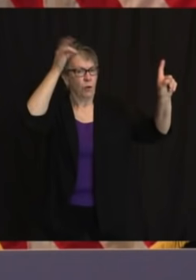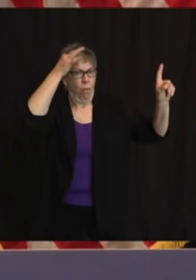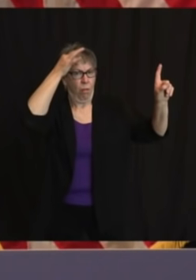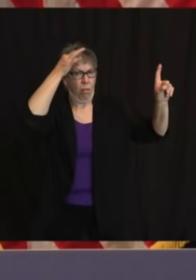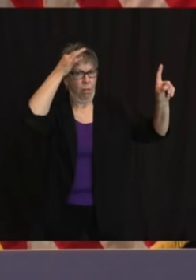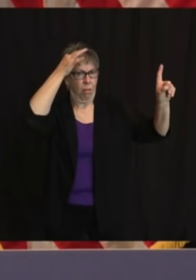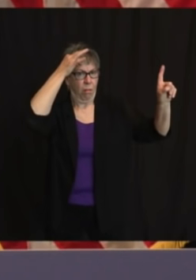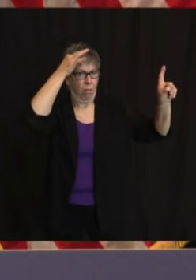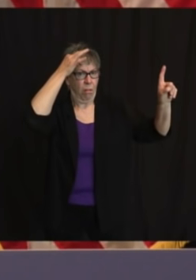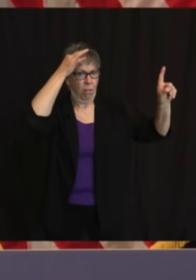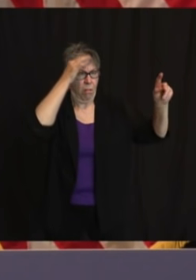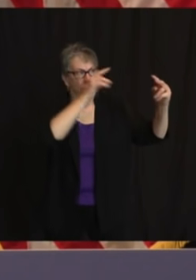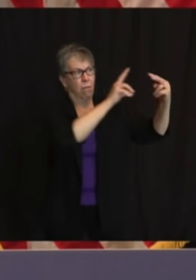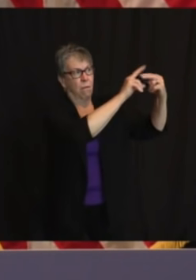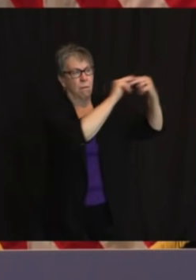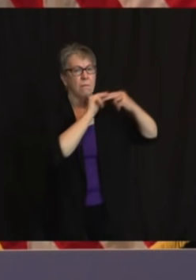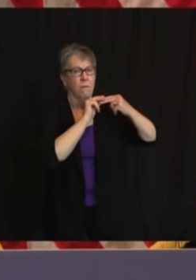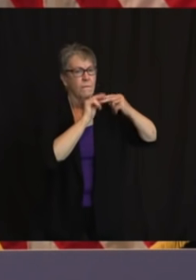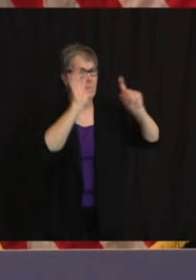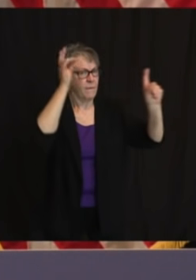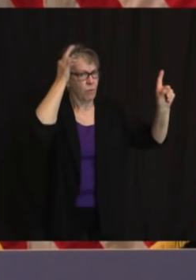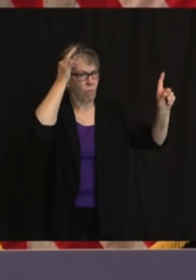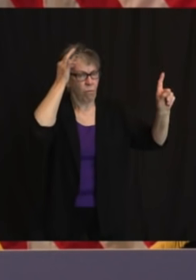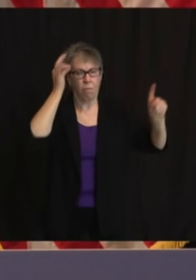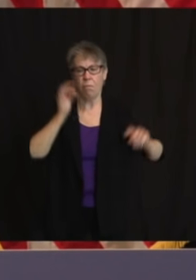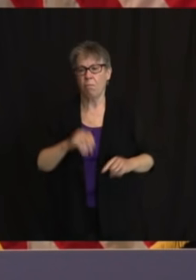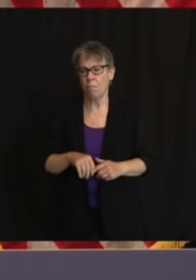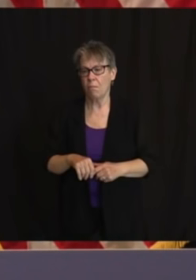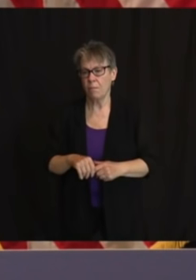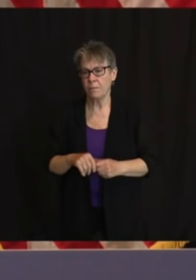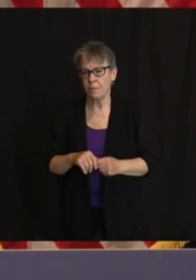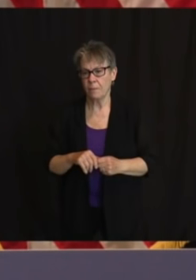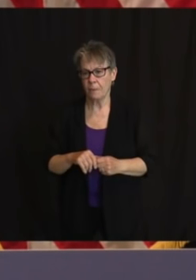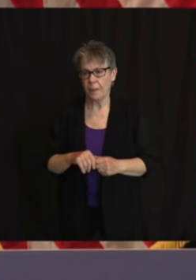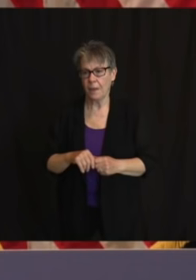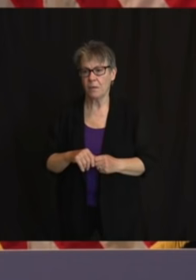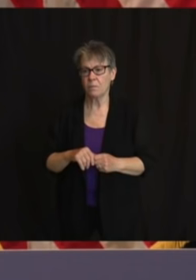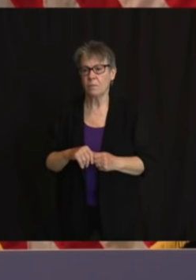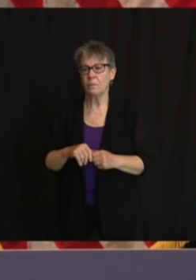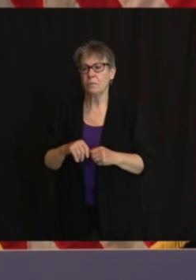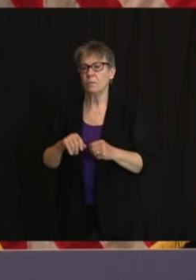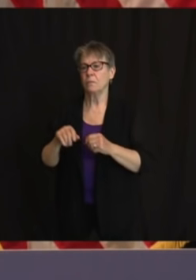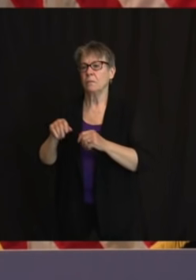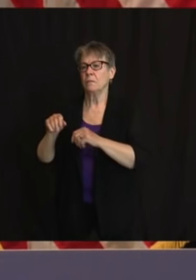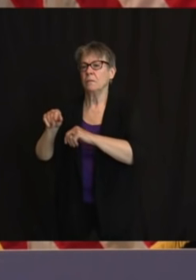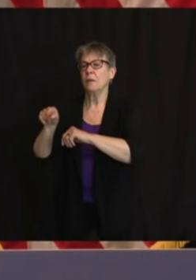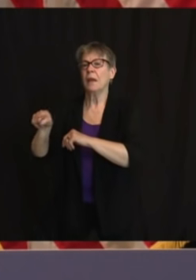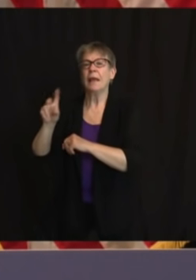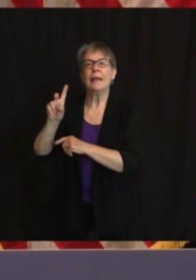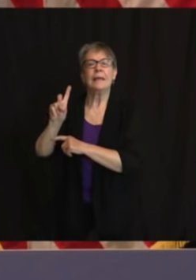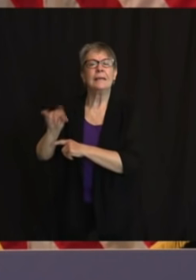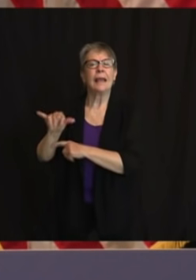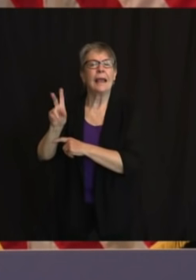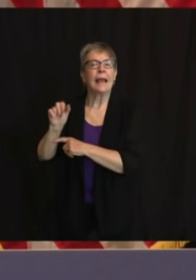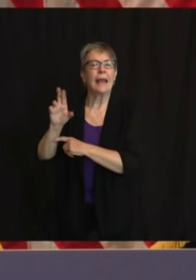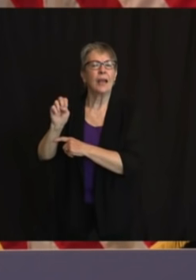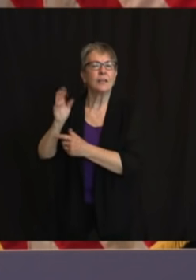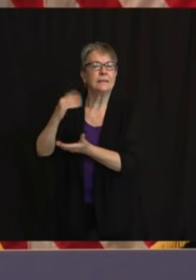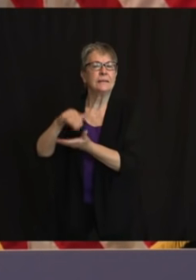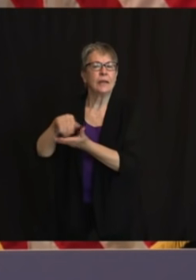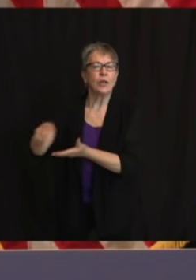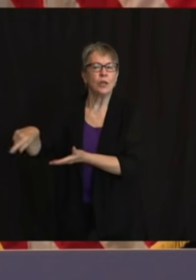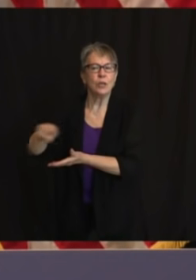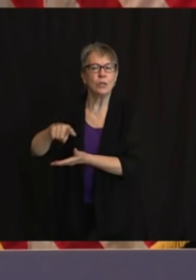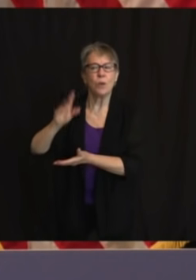continue to operate under Executive Order 110, which has the emergency daycare system. And just on the bill itself, it authorizes both private